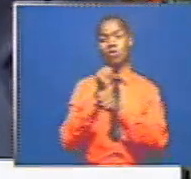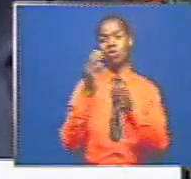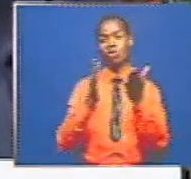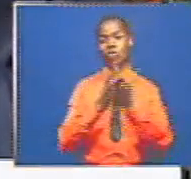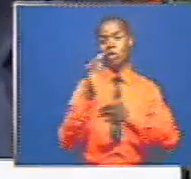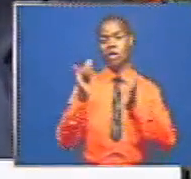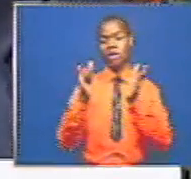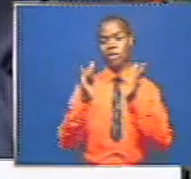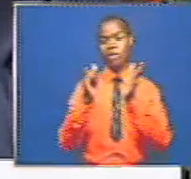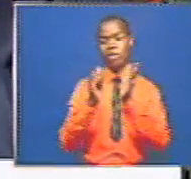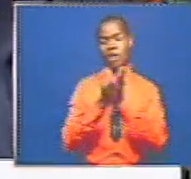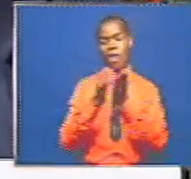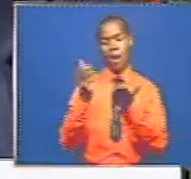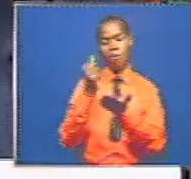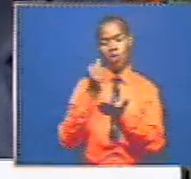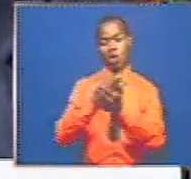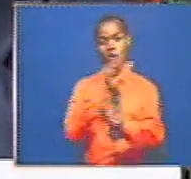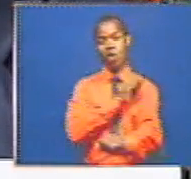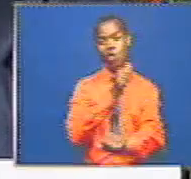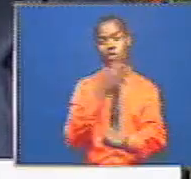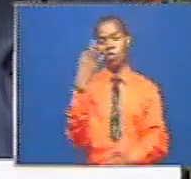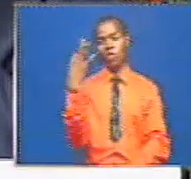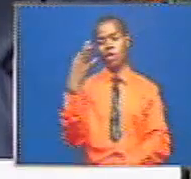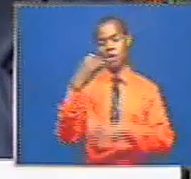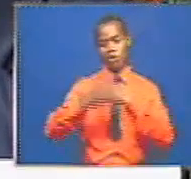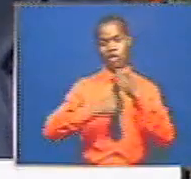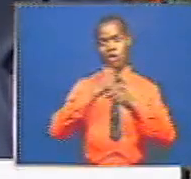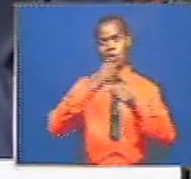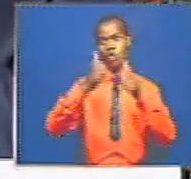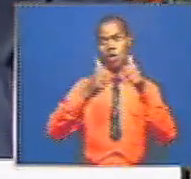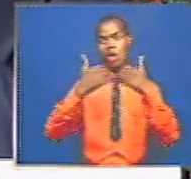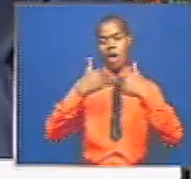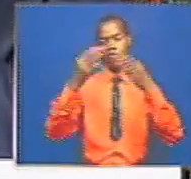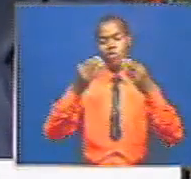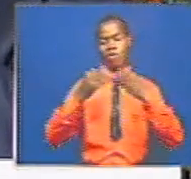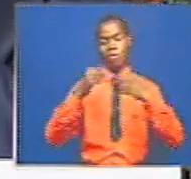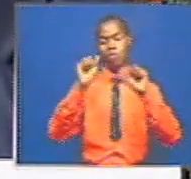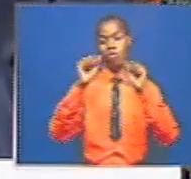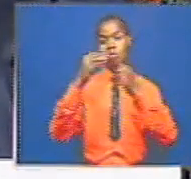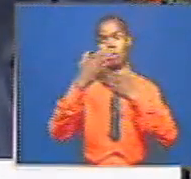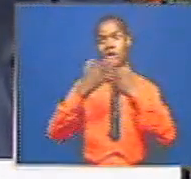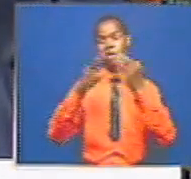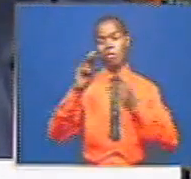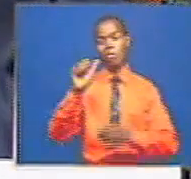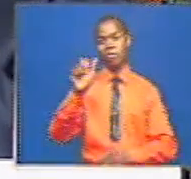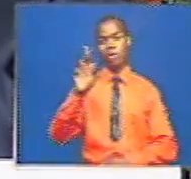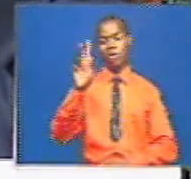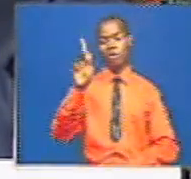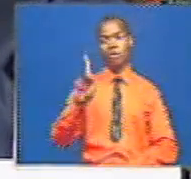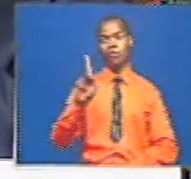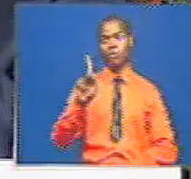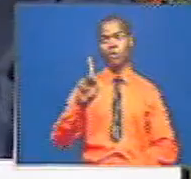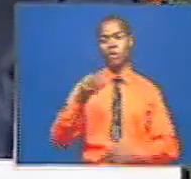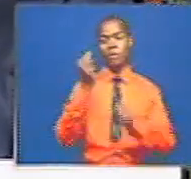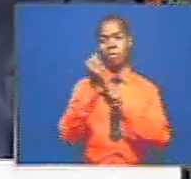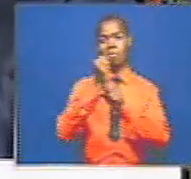assure the appointing authority, these 3 years he has given me, I am going to create a mark in Water Resource Authority. I'll make